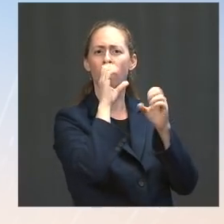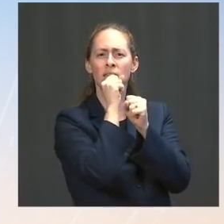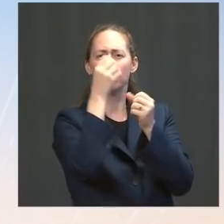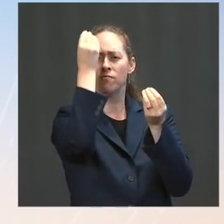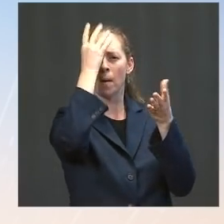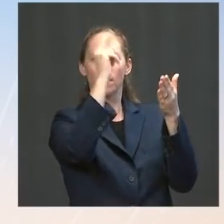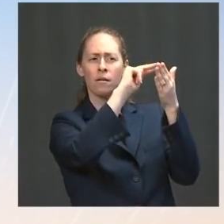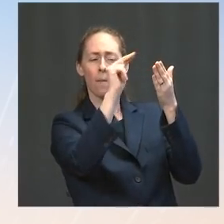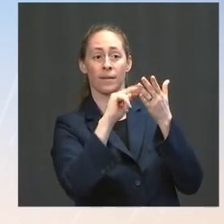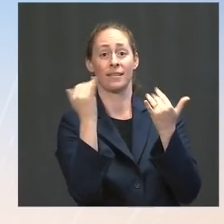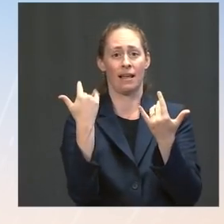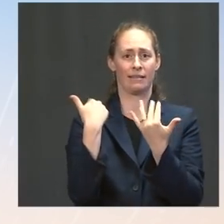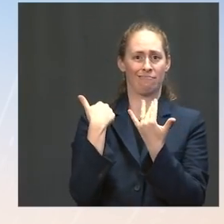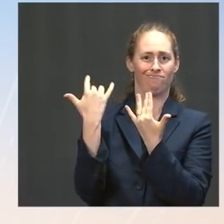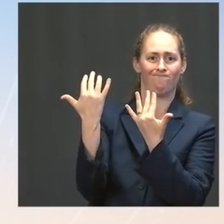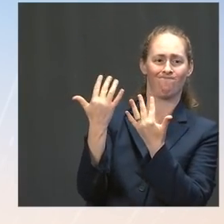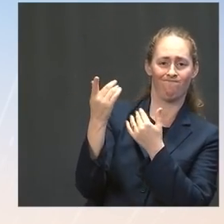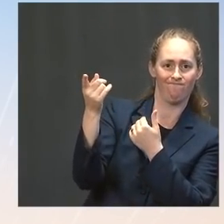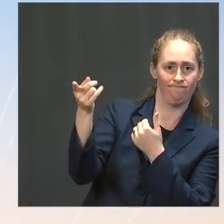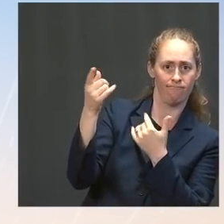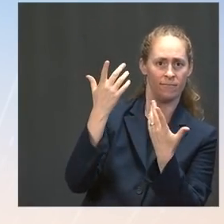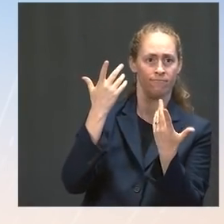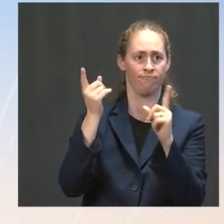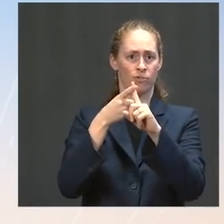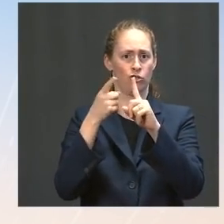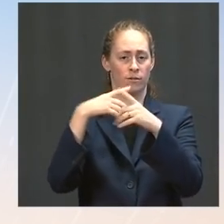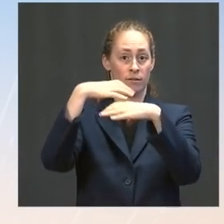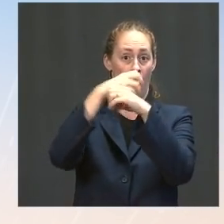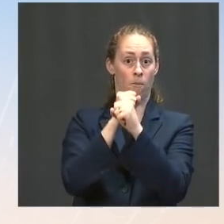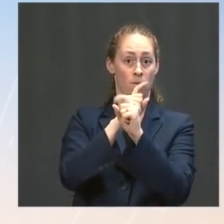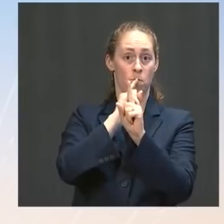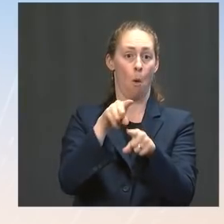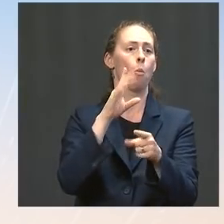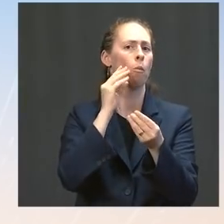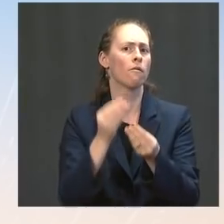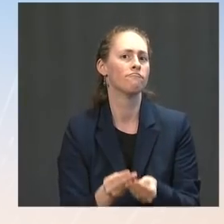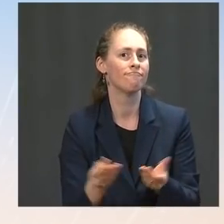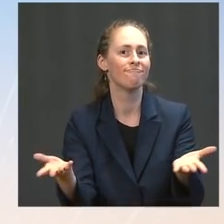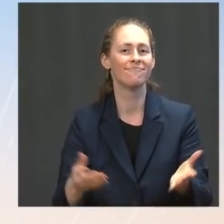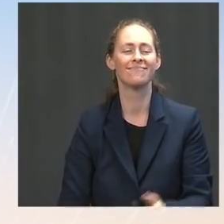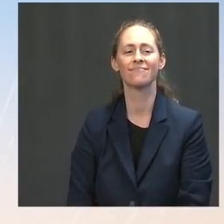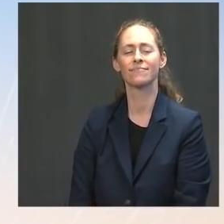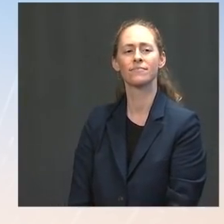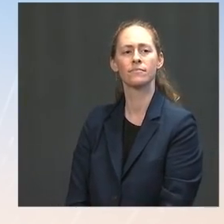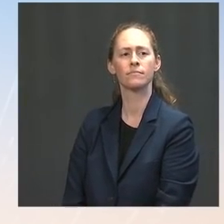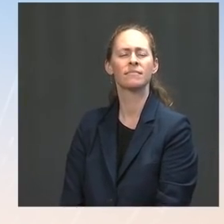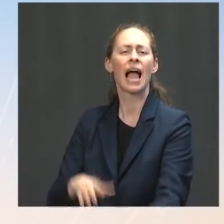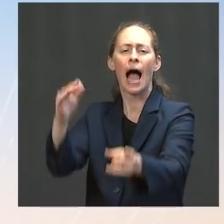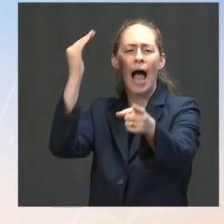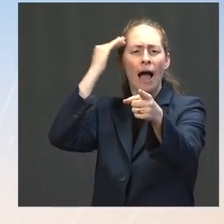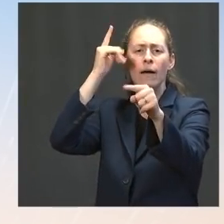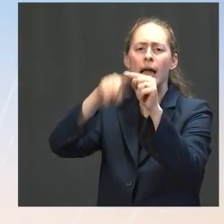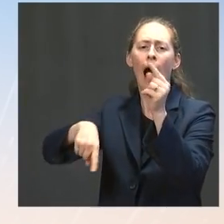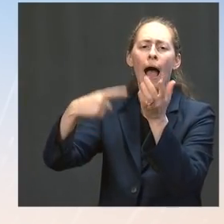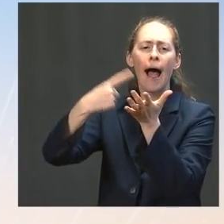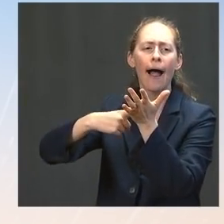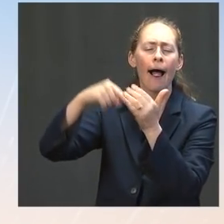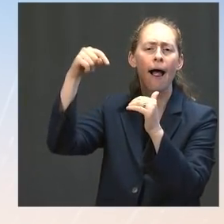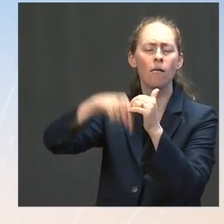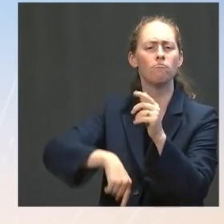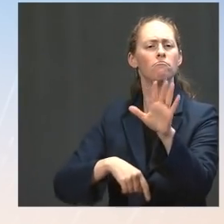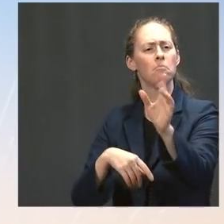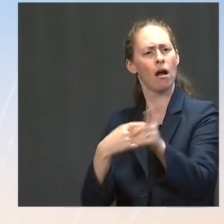flights, which carried approximately 11,200 evacuees, and 48 coalition flights, which carried 7,800 people,